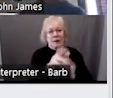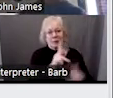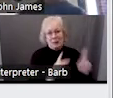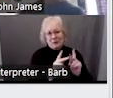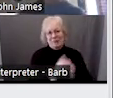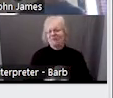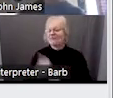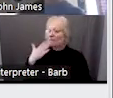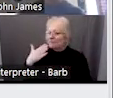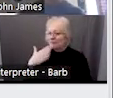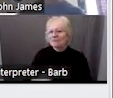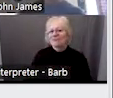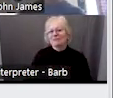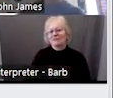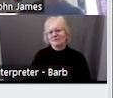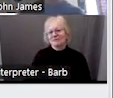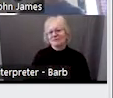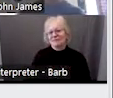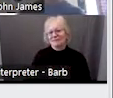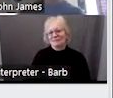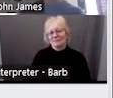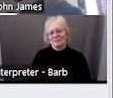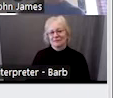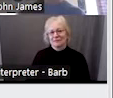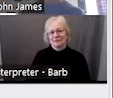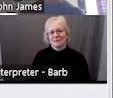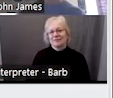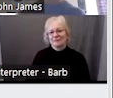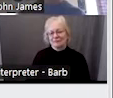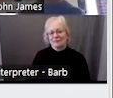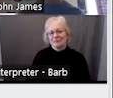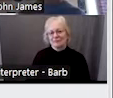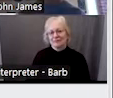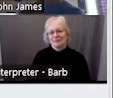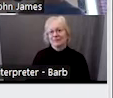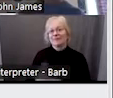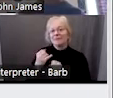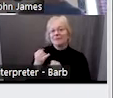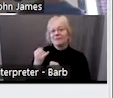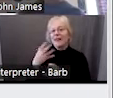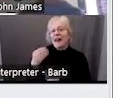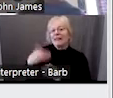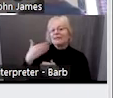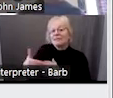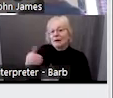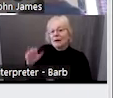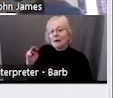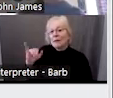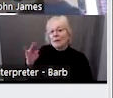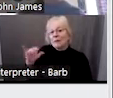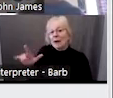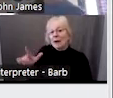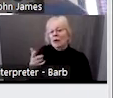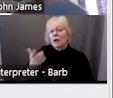Thank you, Amelie. That's great. And Michael, what do you want